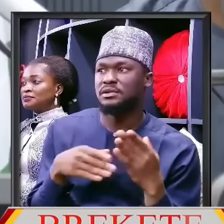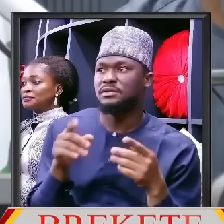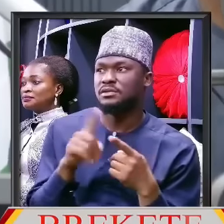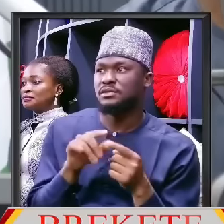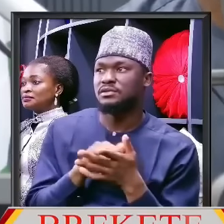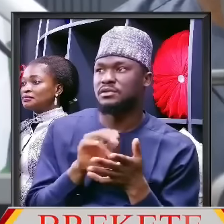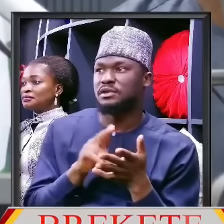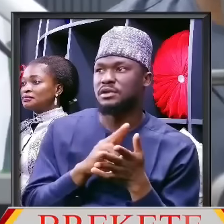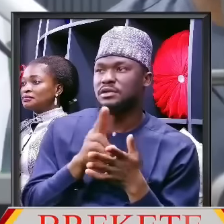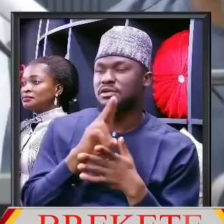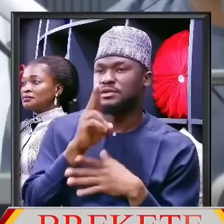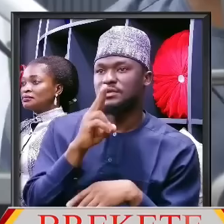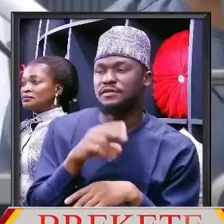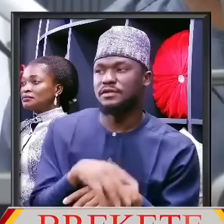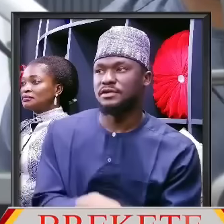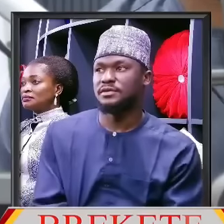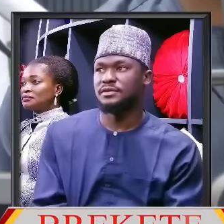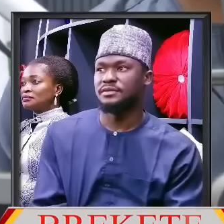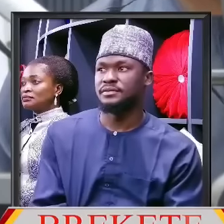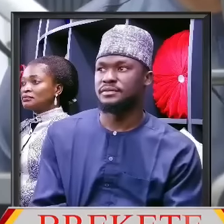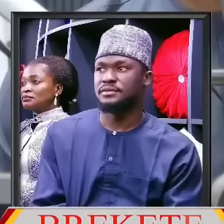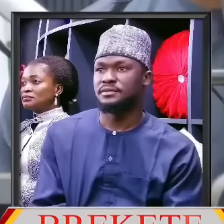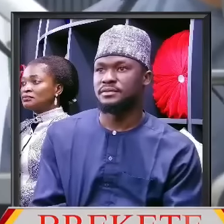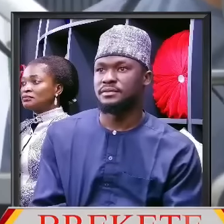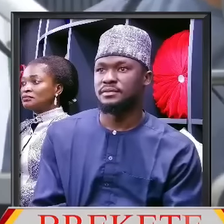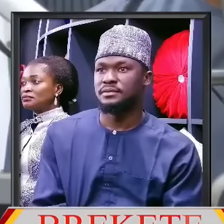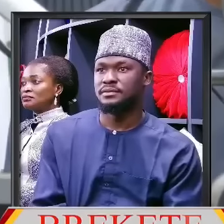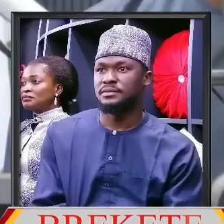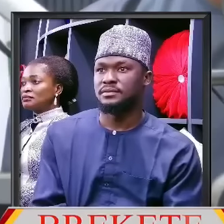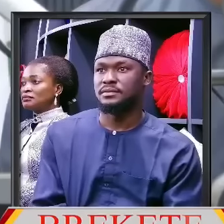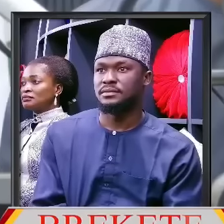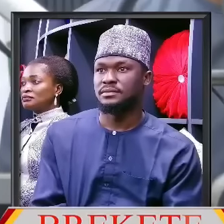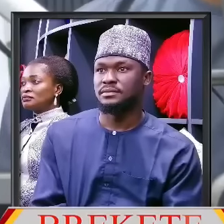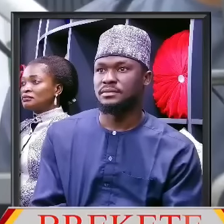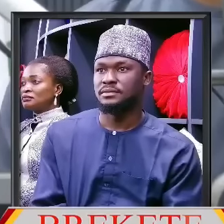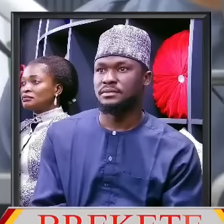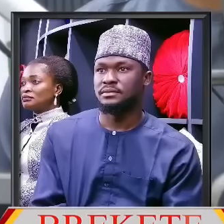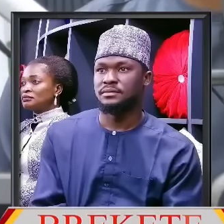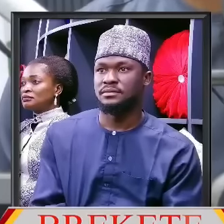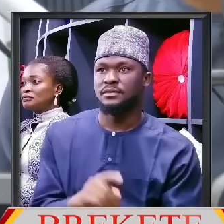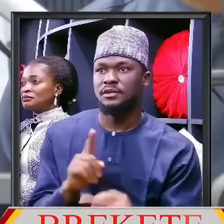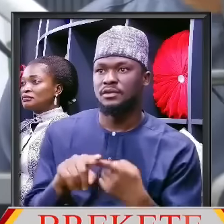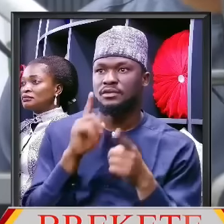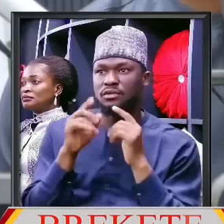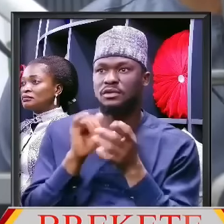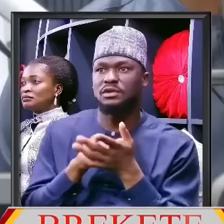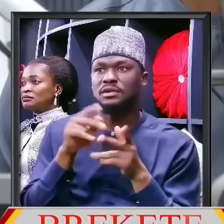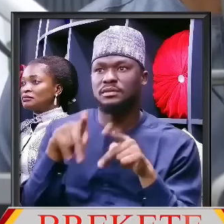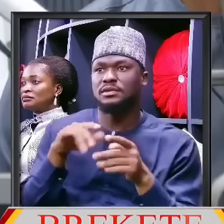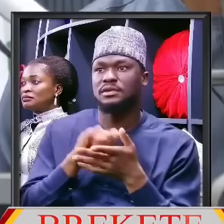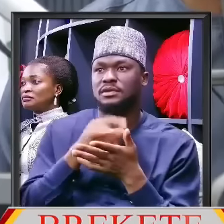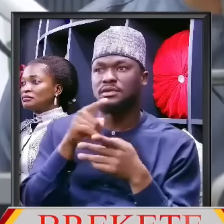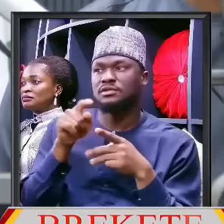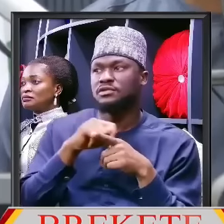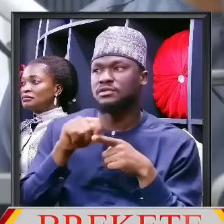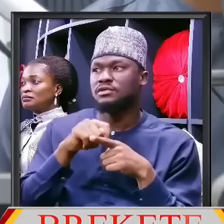Alli University. You understand? Yes. It's very, it's indicting. Yes. To talk, say, person where you train,